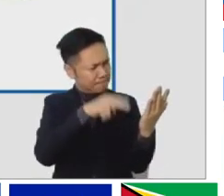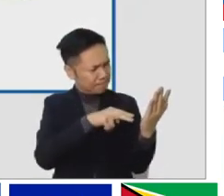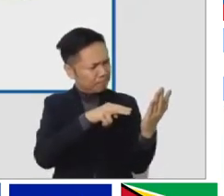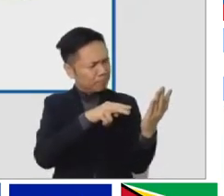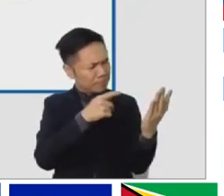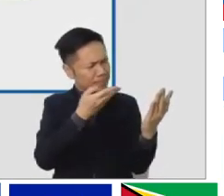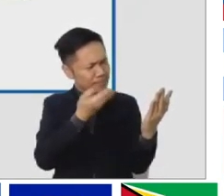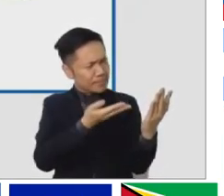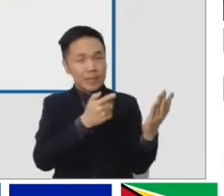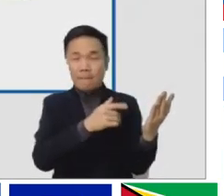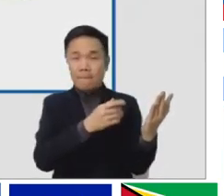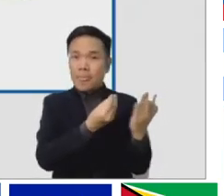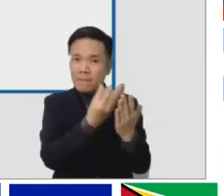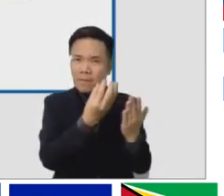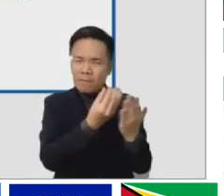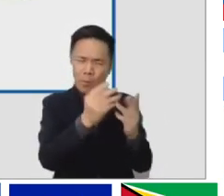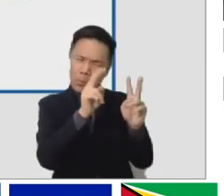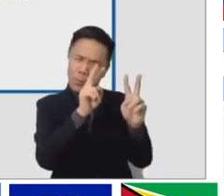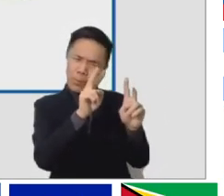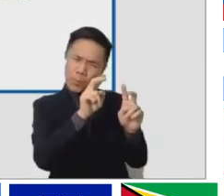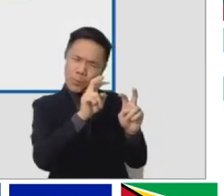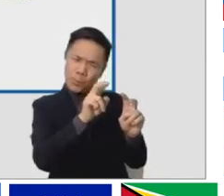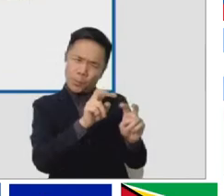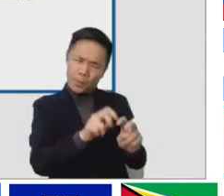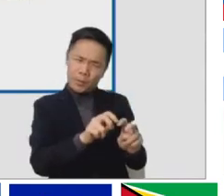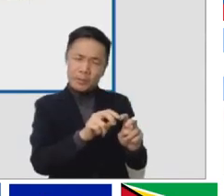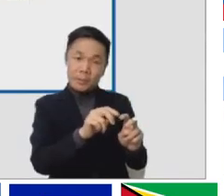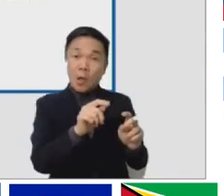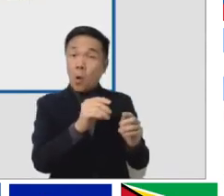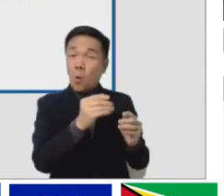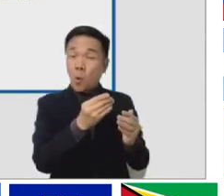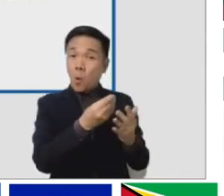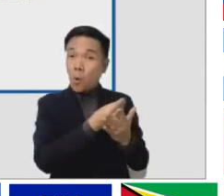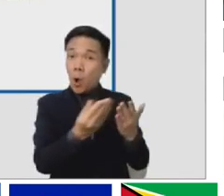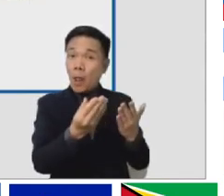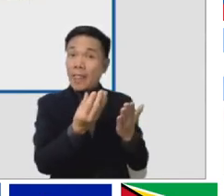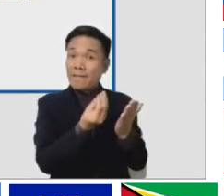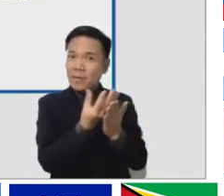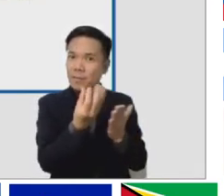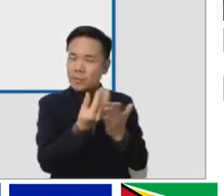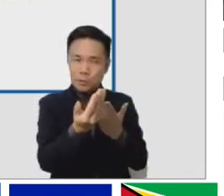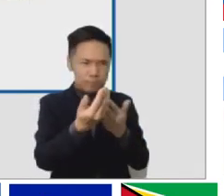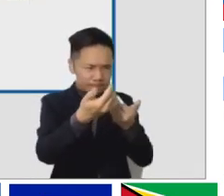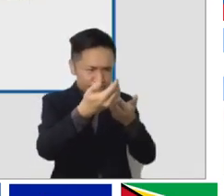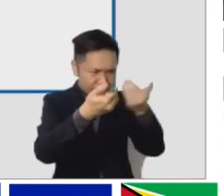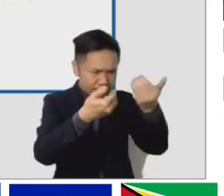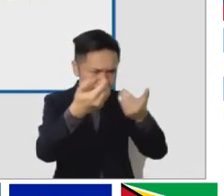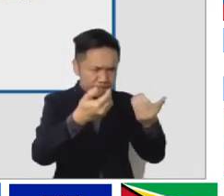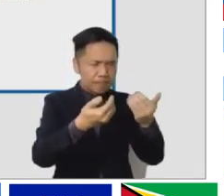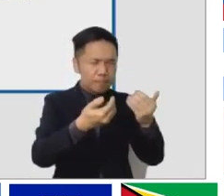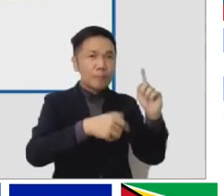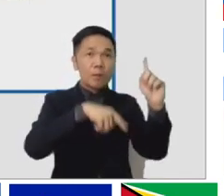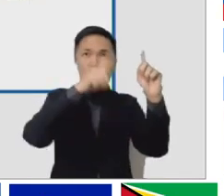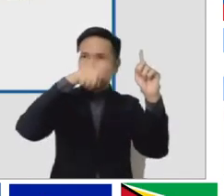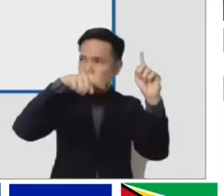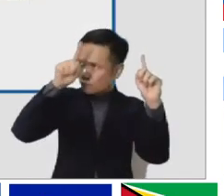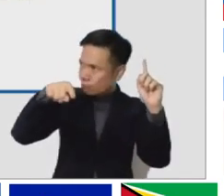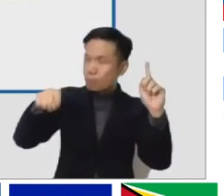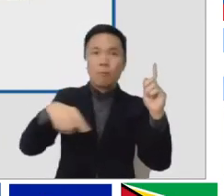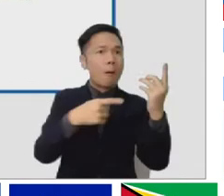and analyze and systematize all of these efforts that are taking place, and for them to somehow be